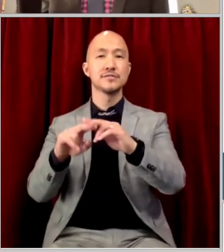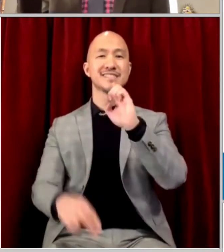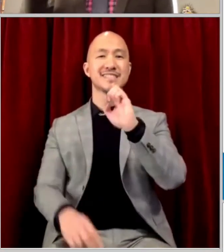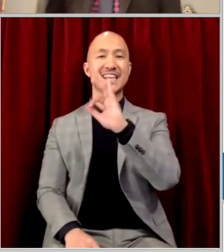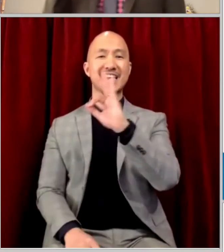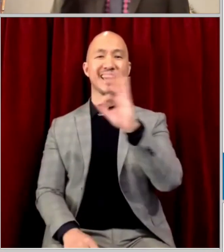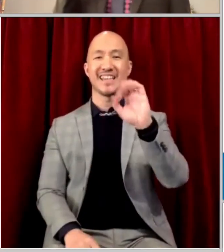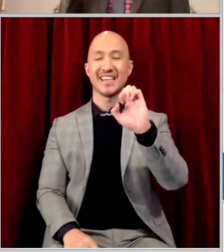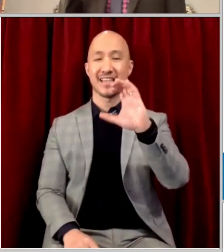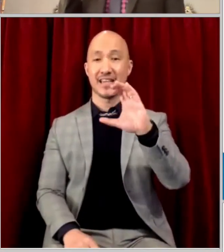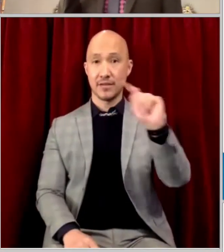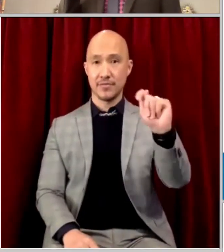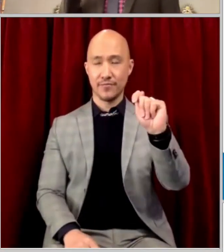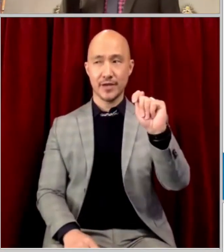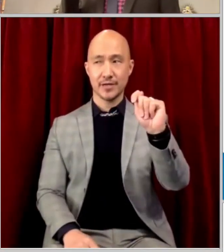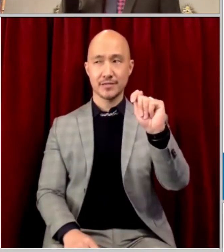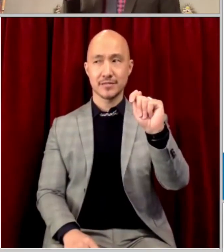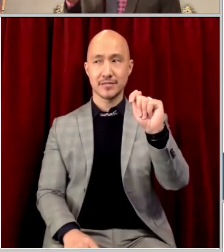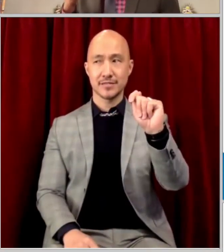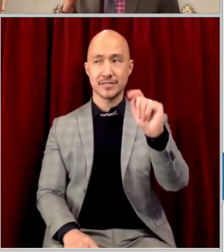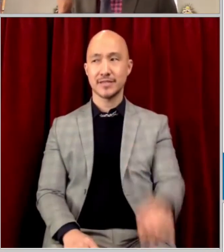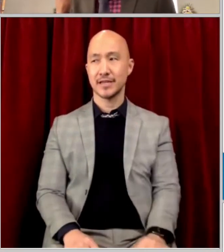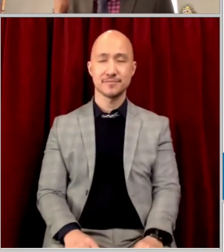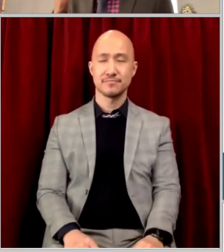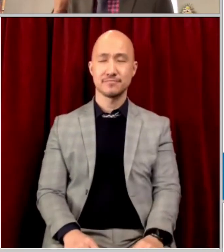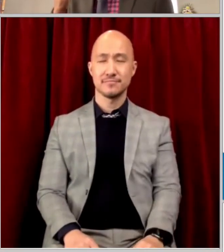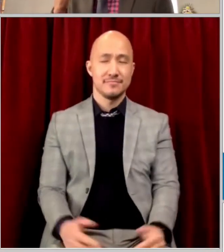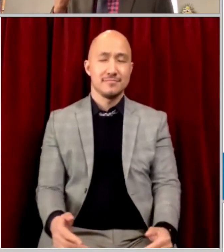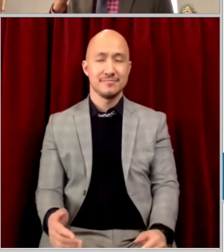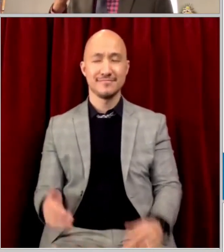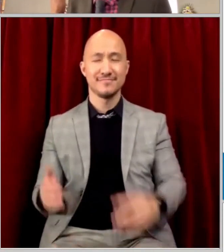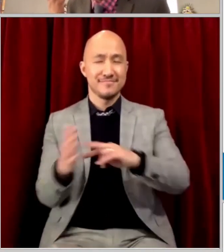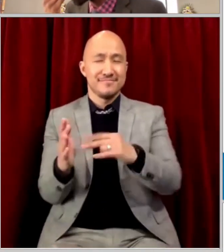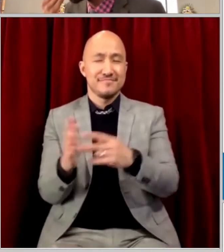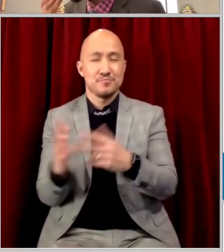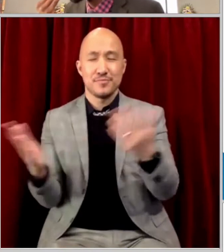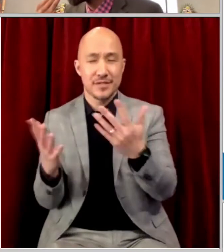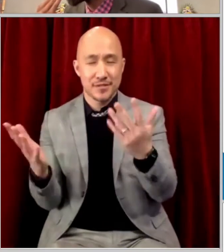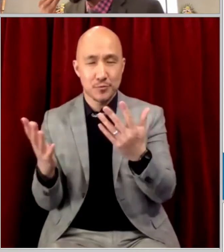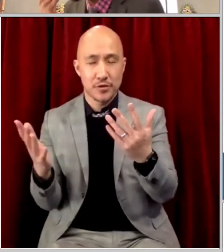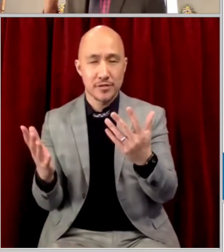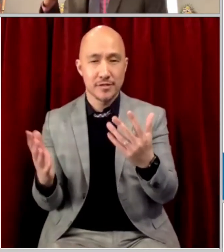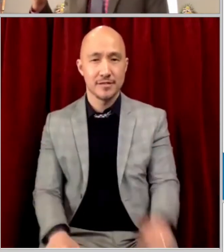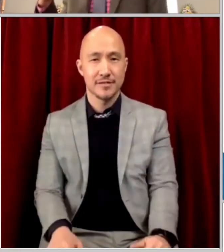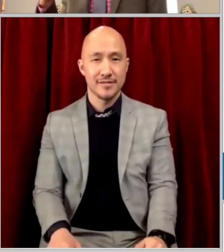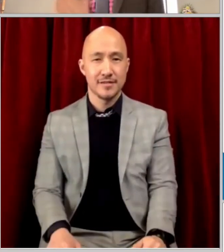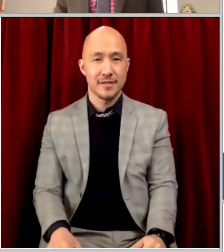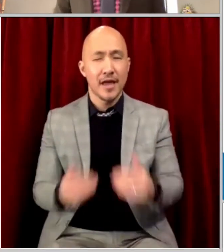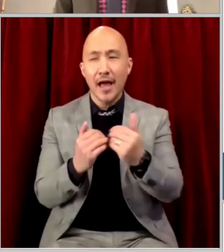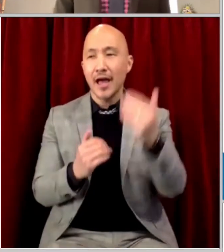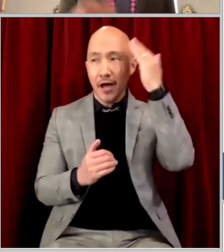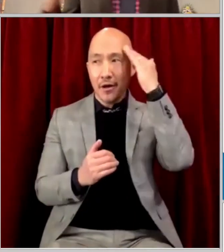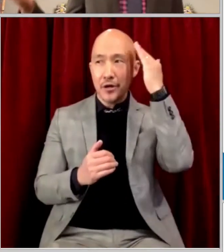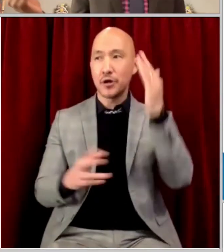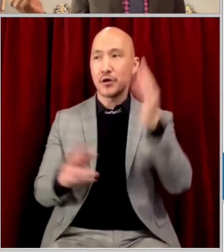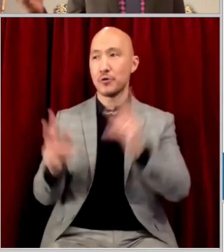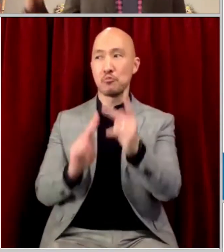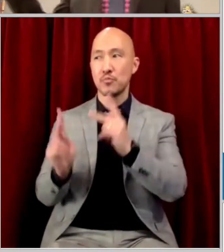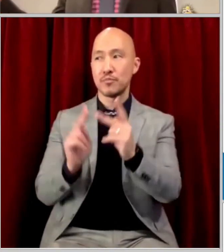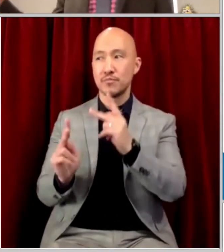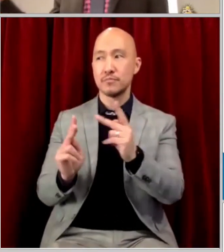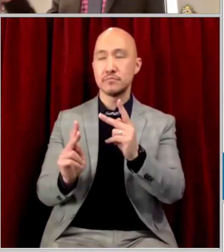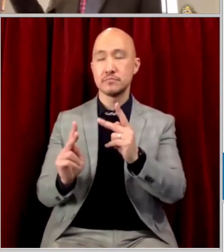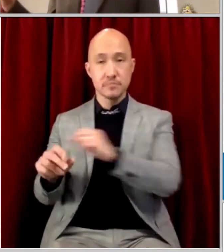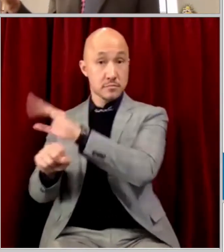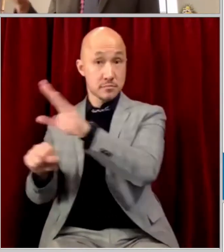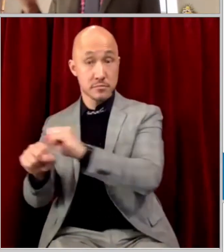utter a curse word and say, oh, I'm sorry, Laddie, I'm sorry. Pastor Laddie, right? I'm sorry. And we laugh about